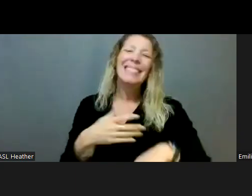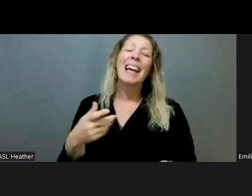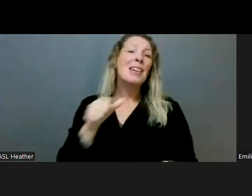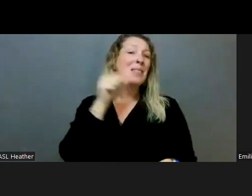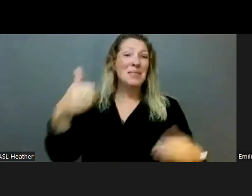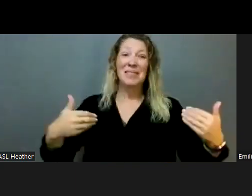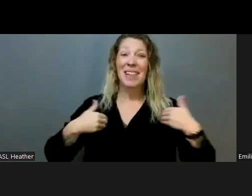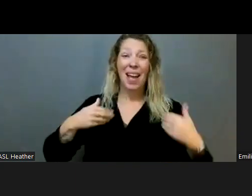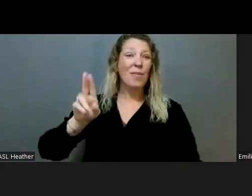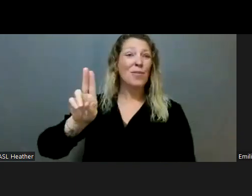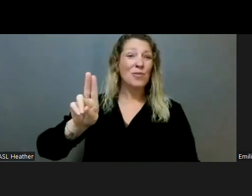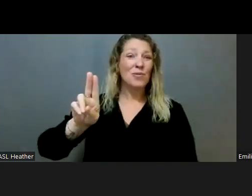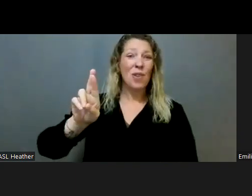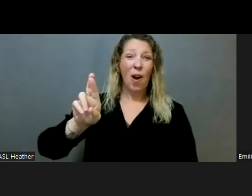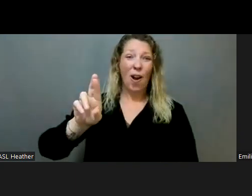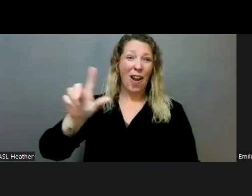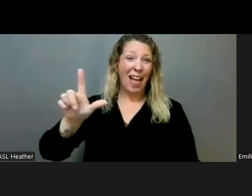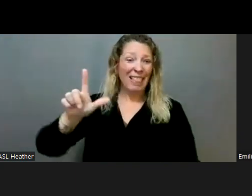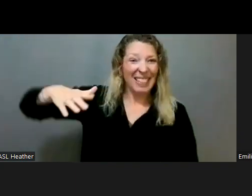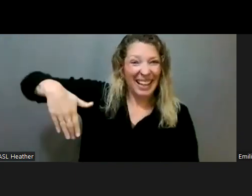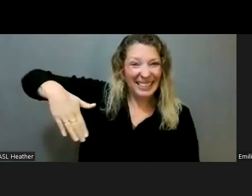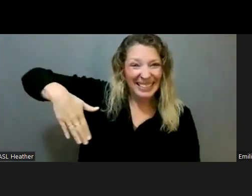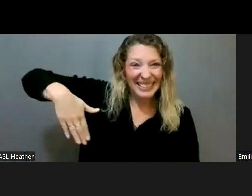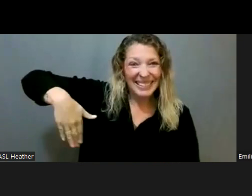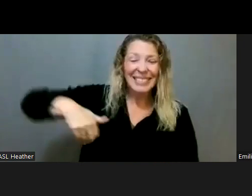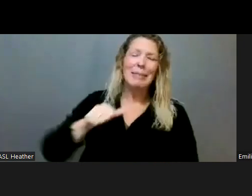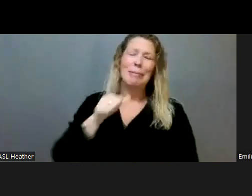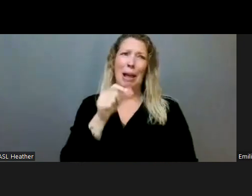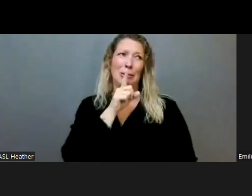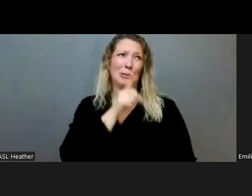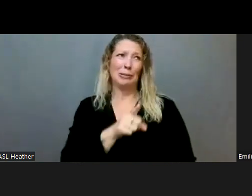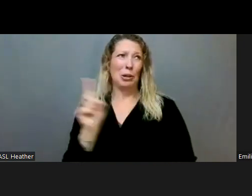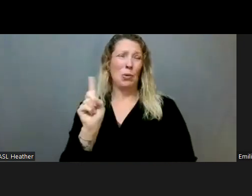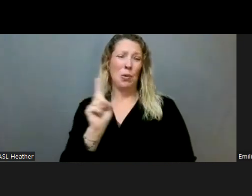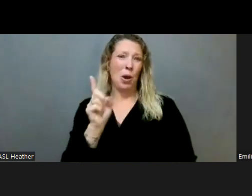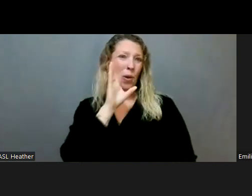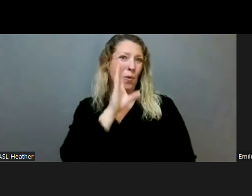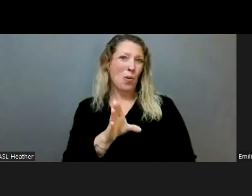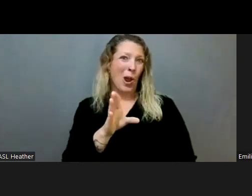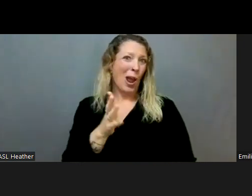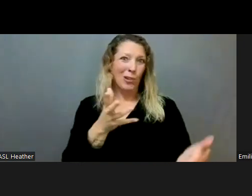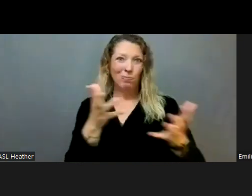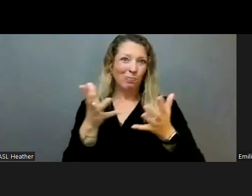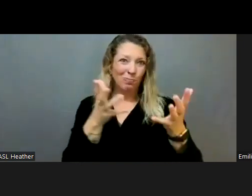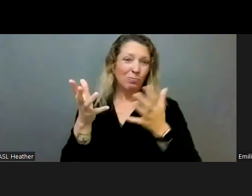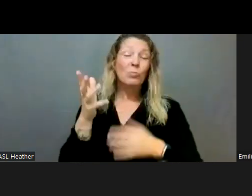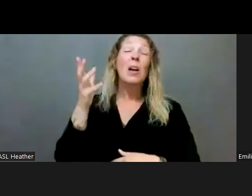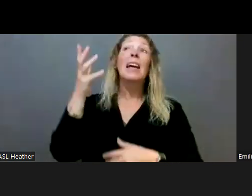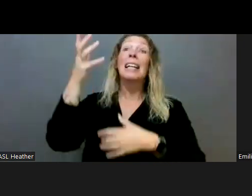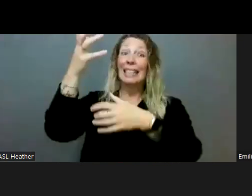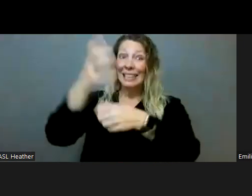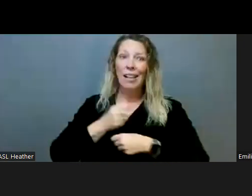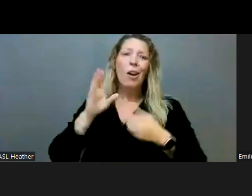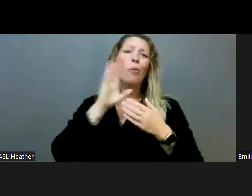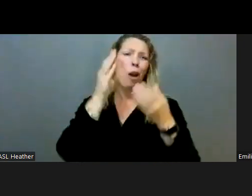have the URL for this website quite yet. I'm not entirely sure where it's going to be housed. When I have that information, it will be sent out